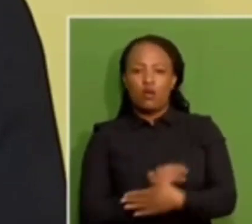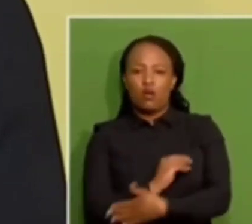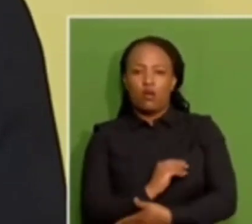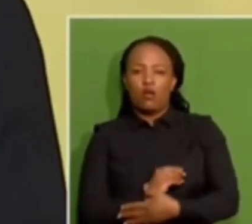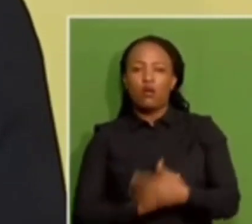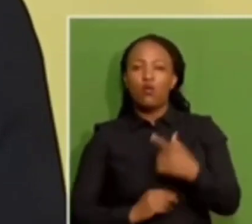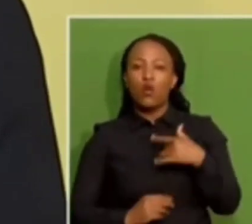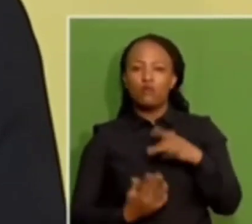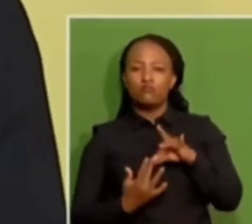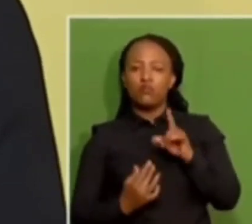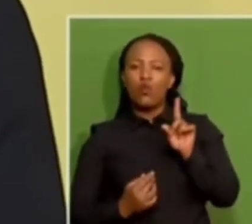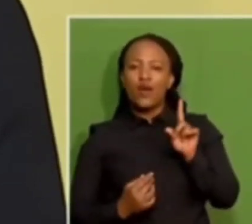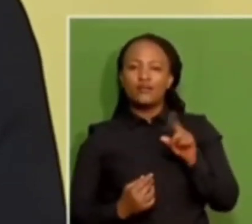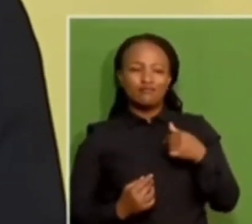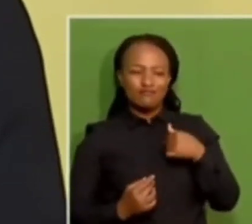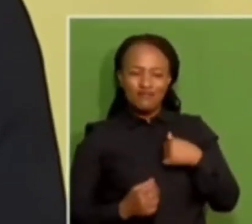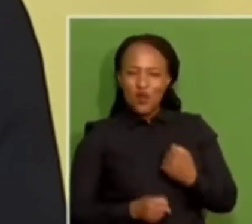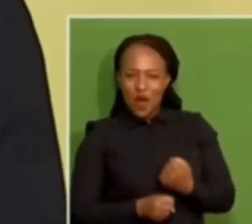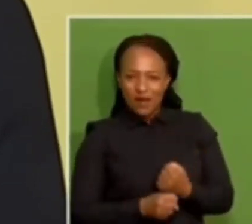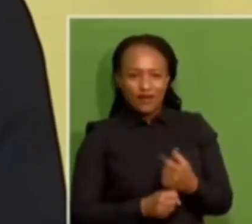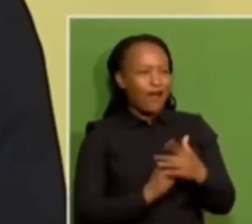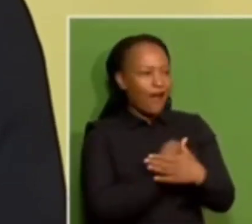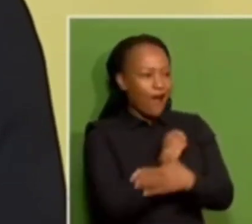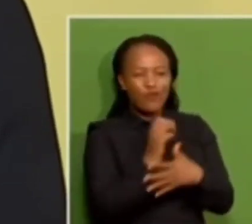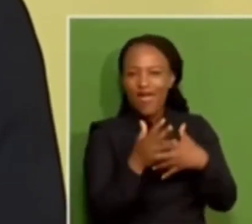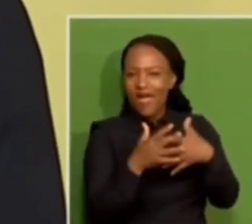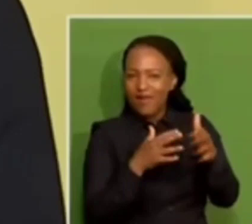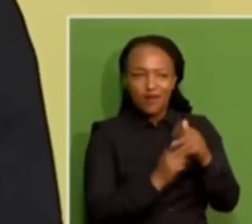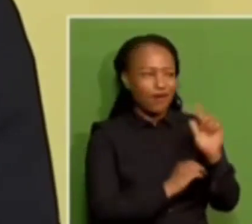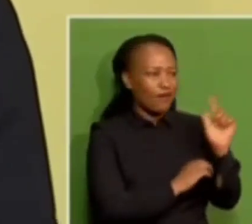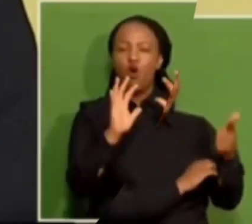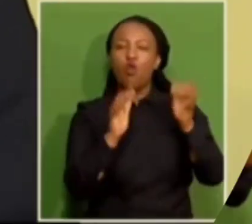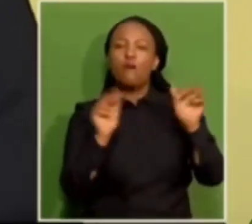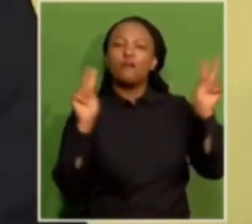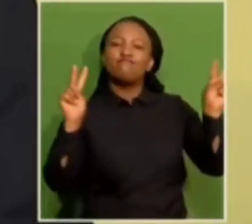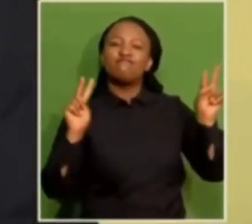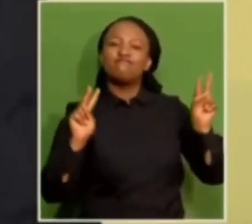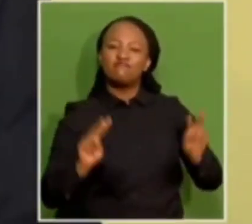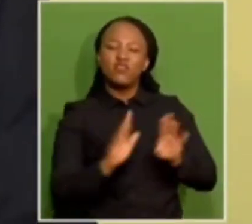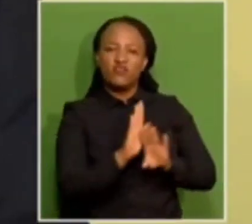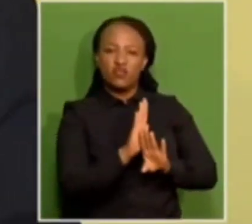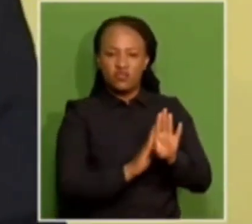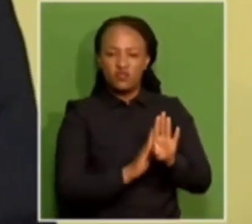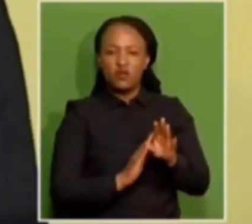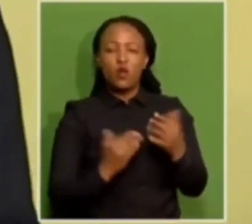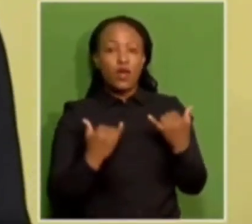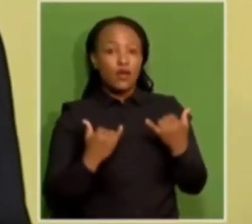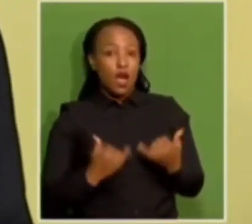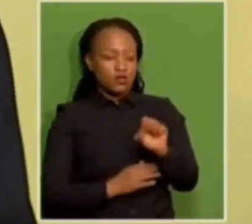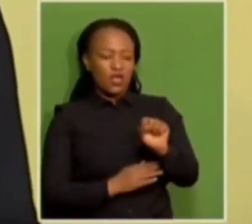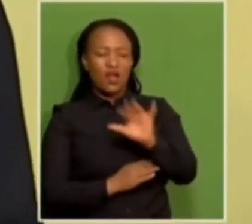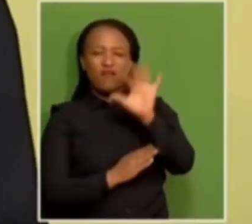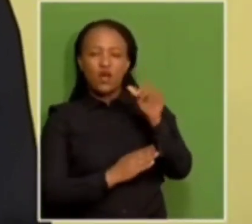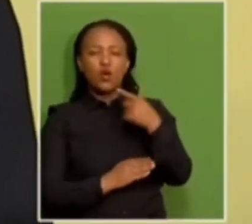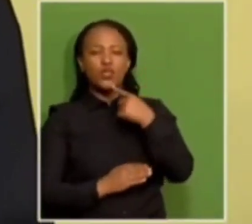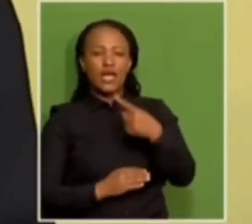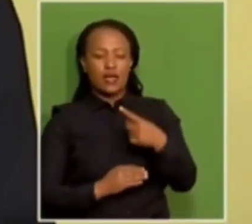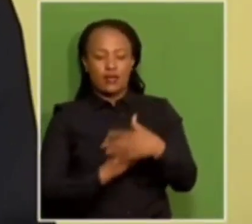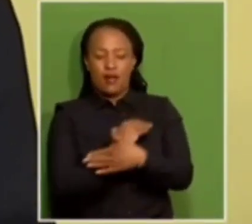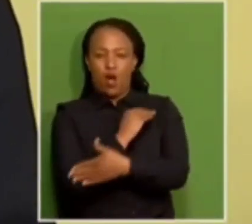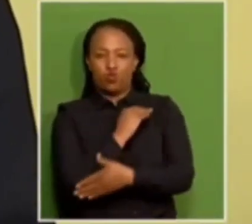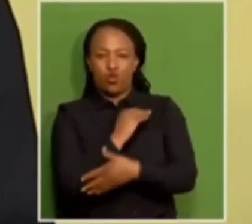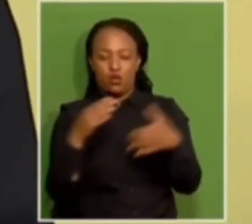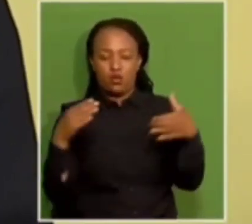strives to work with all countries for Global Peace and development for this reason that South Africa is a member of the non-aligned